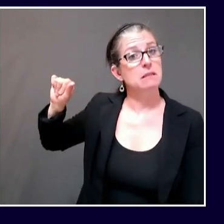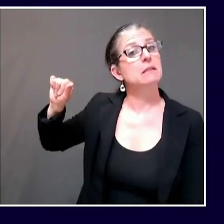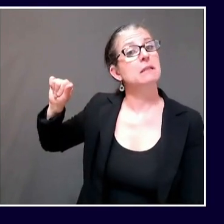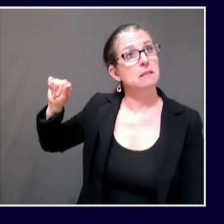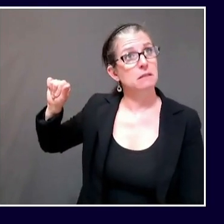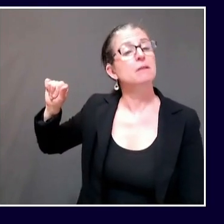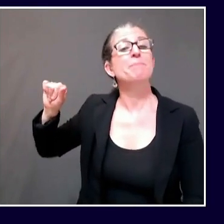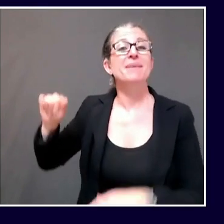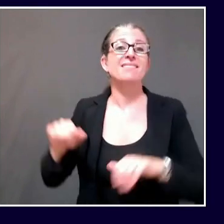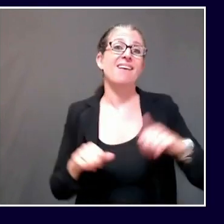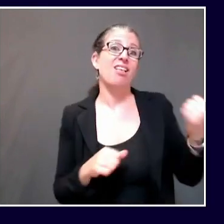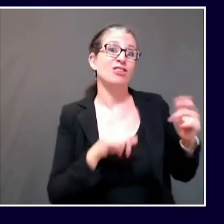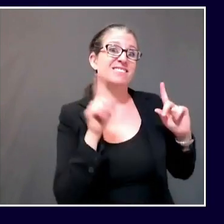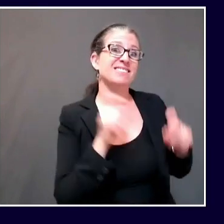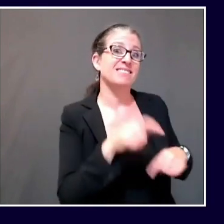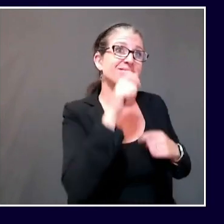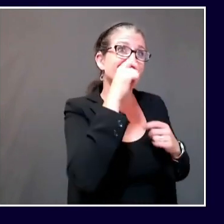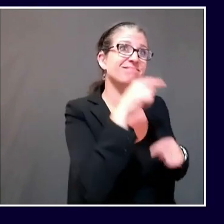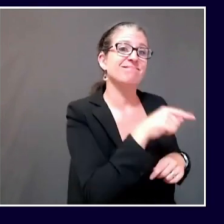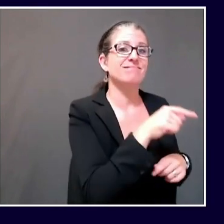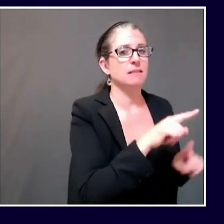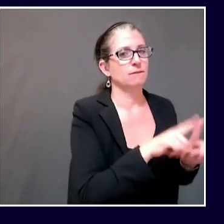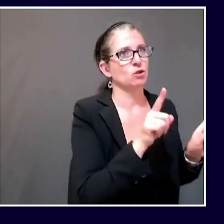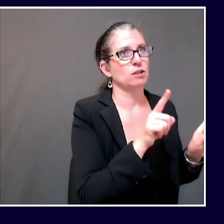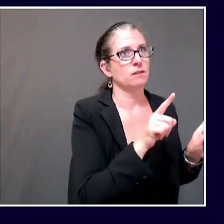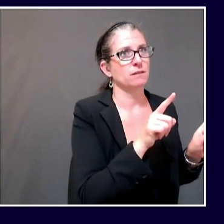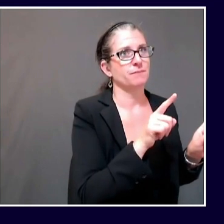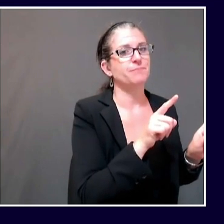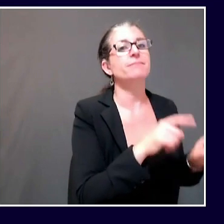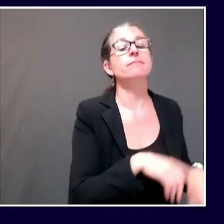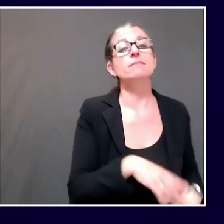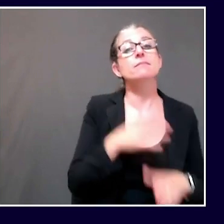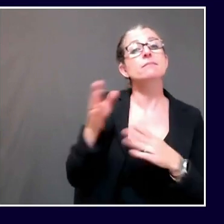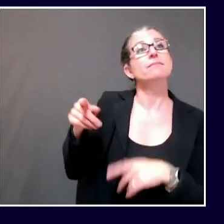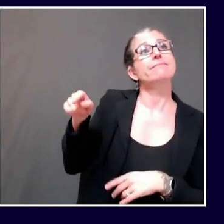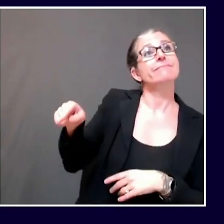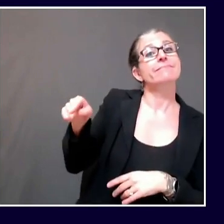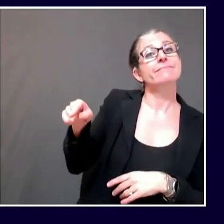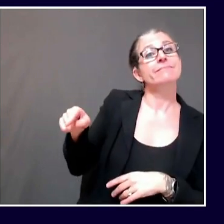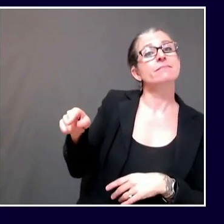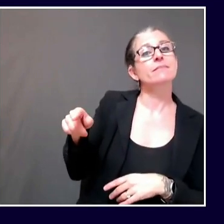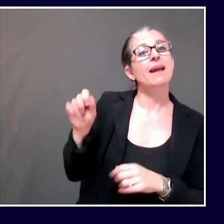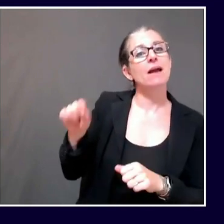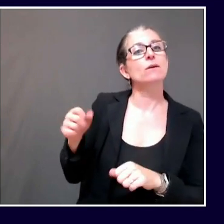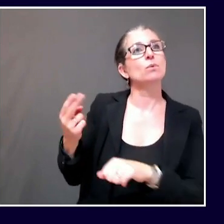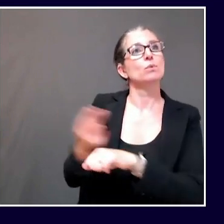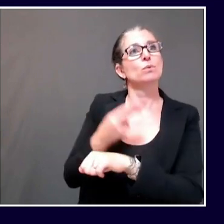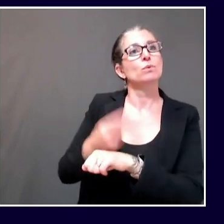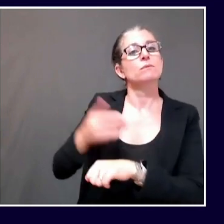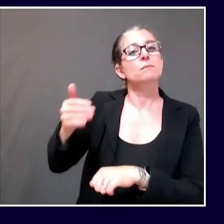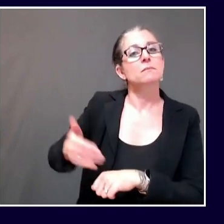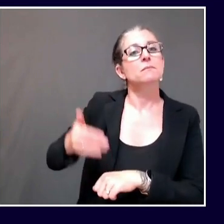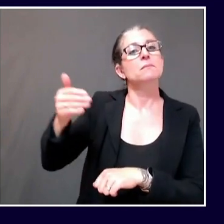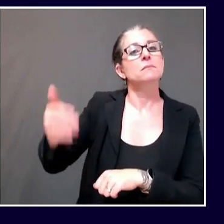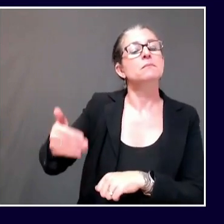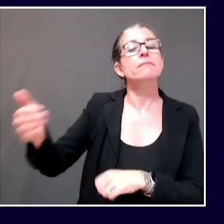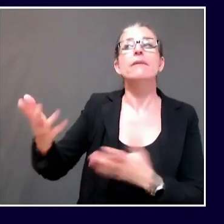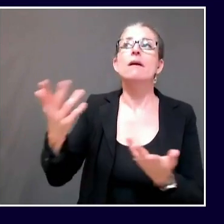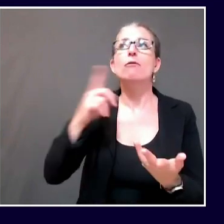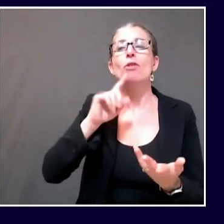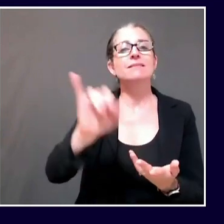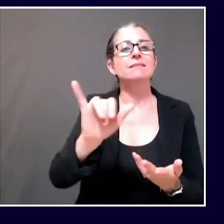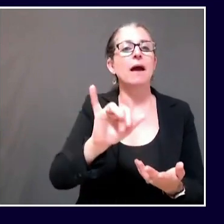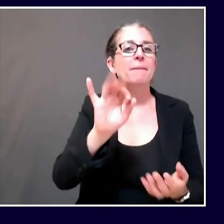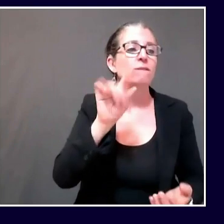more data become known about what their real world accuracy is. That's what we saw with Abbott's other test, the ID